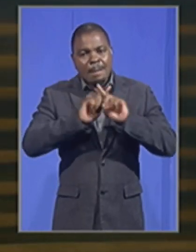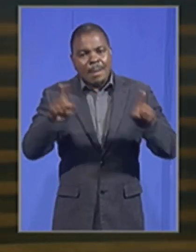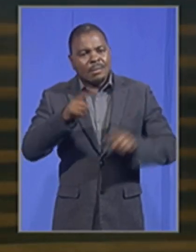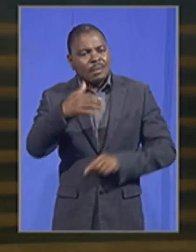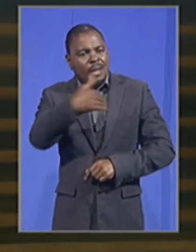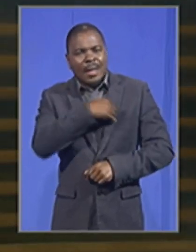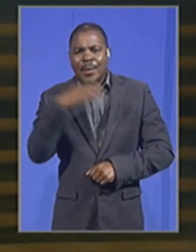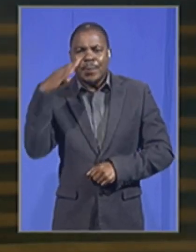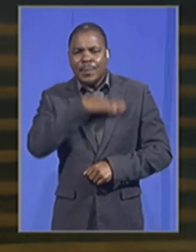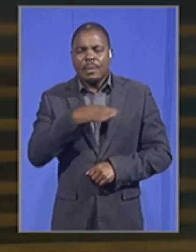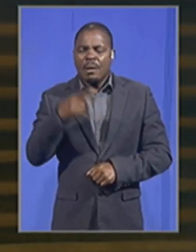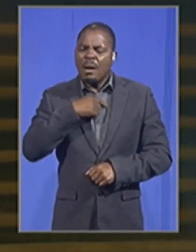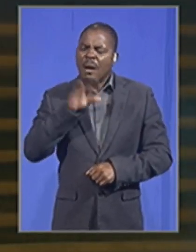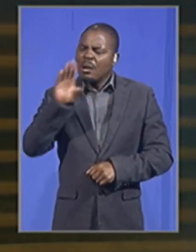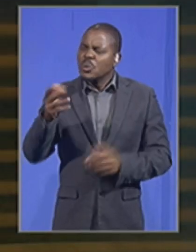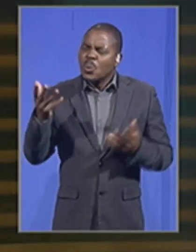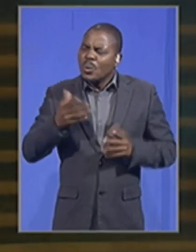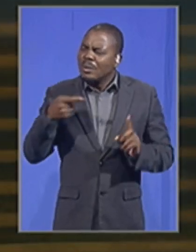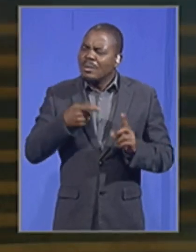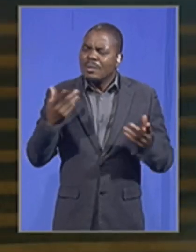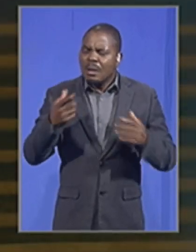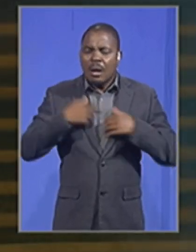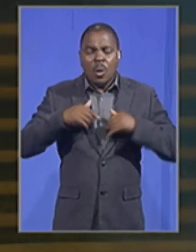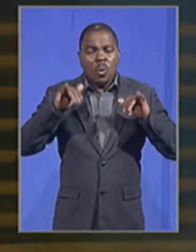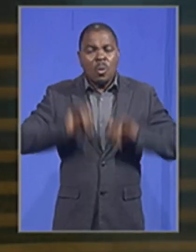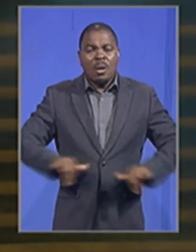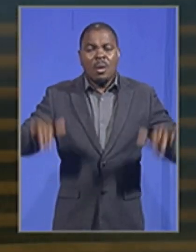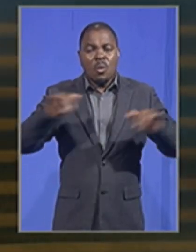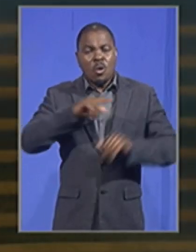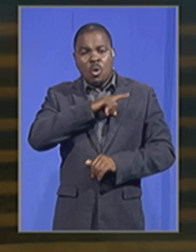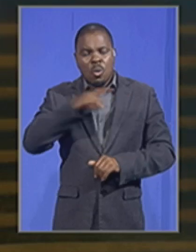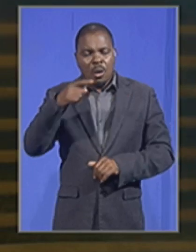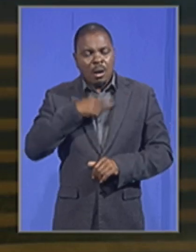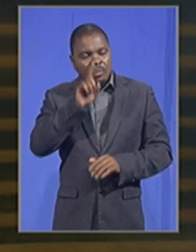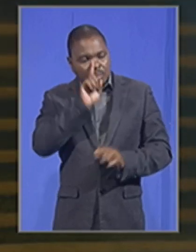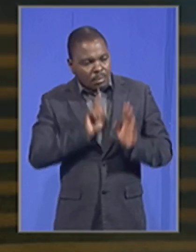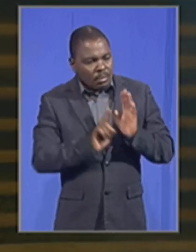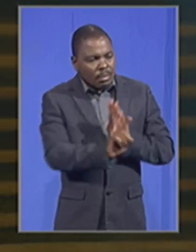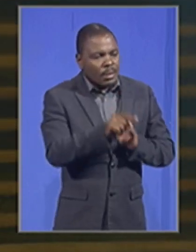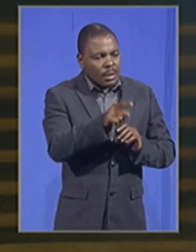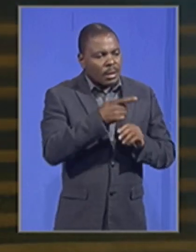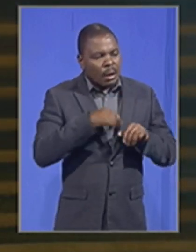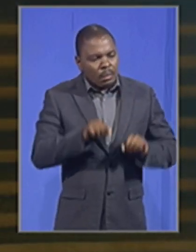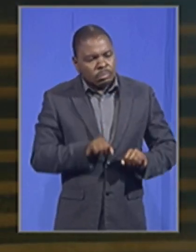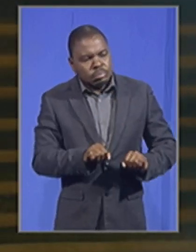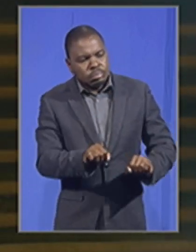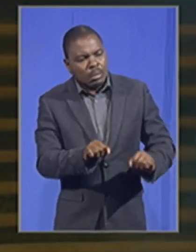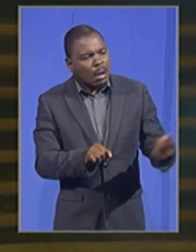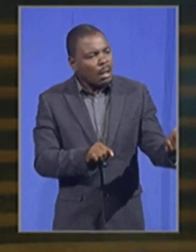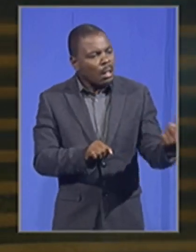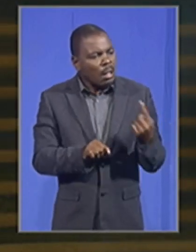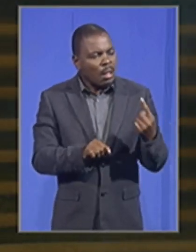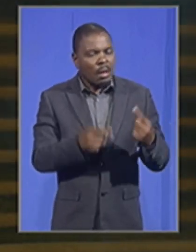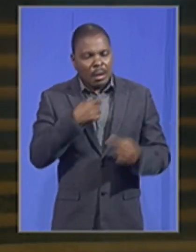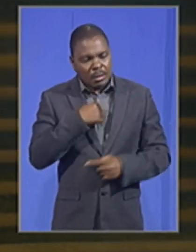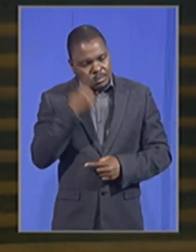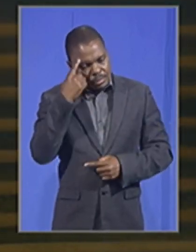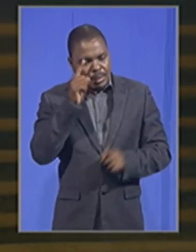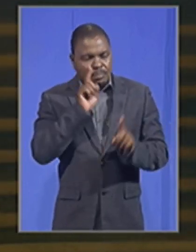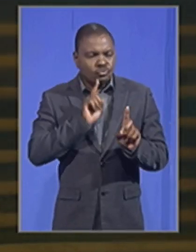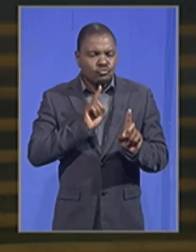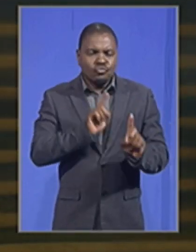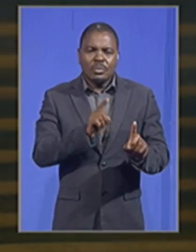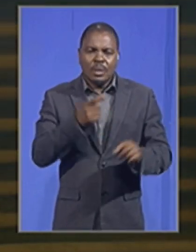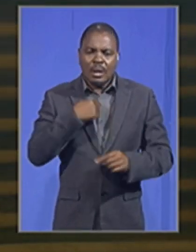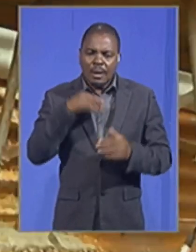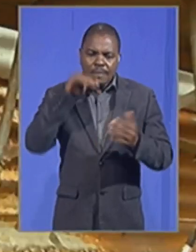ile x-ray ka tšea nako e telele ke meemetse ka be ka tswa ka re ke a x-ray ka tlhakana le bona ba mo phusha ka mpete ke nako ke tlo mshala morago